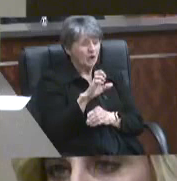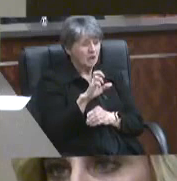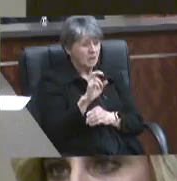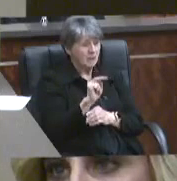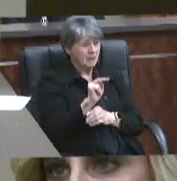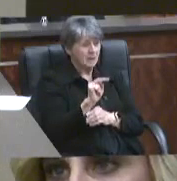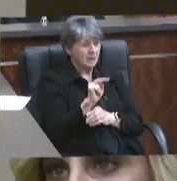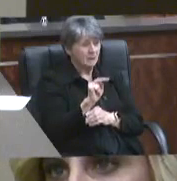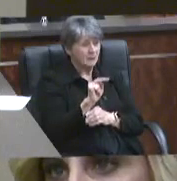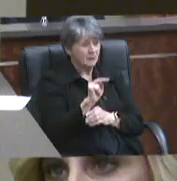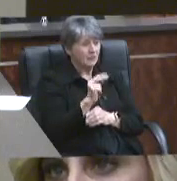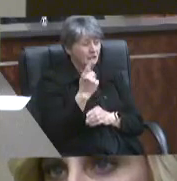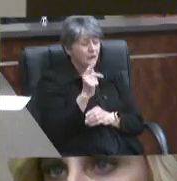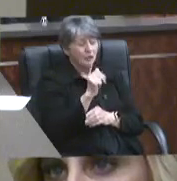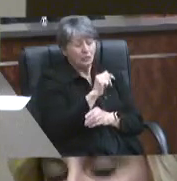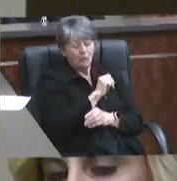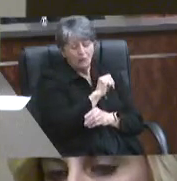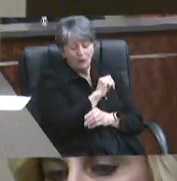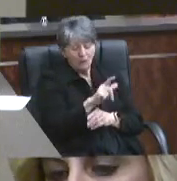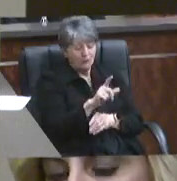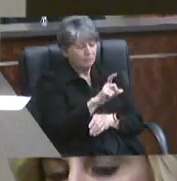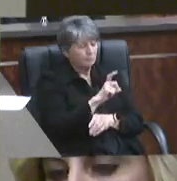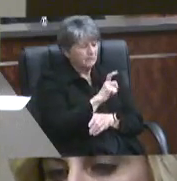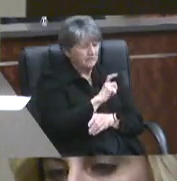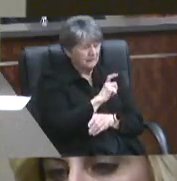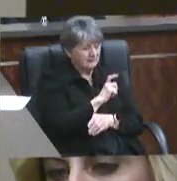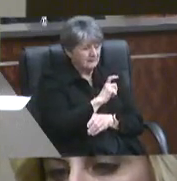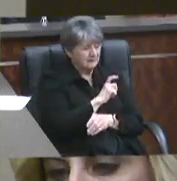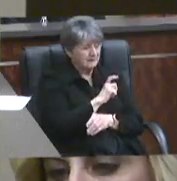officers carry, patrol officers carry,